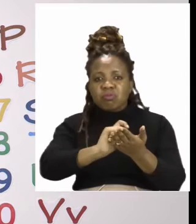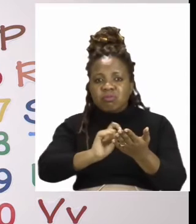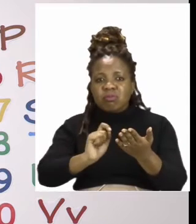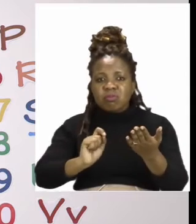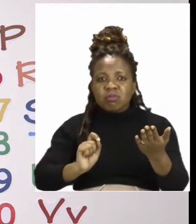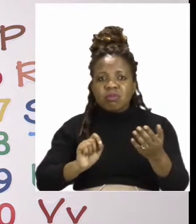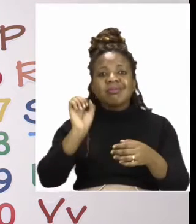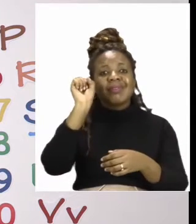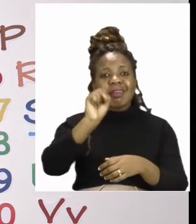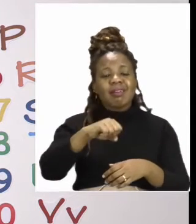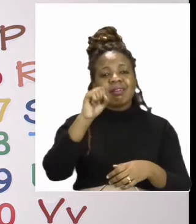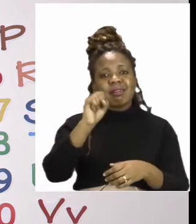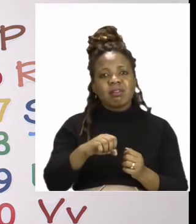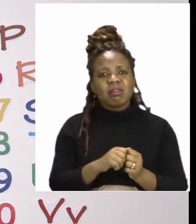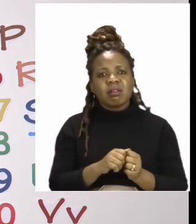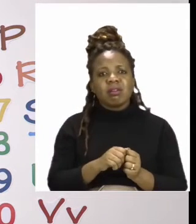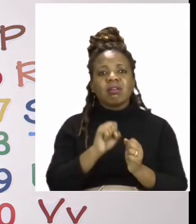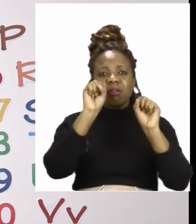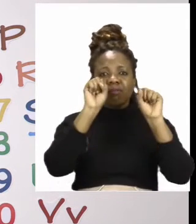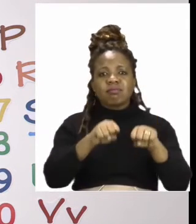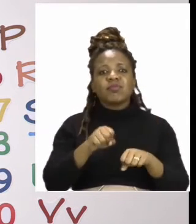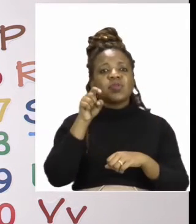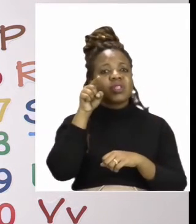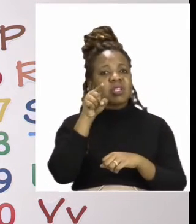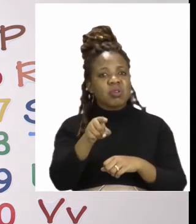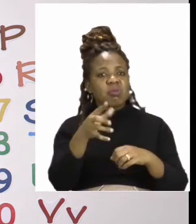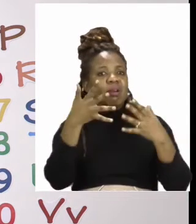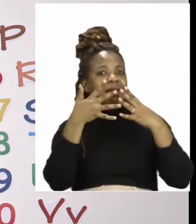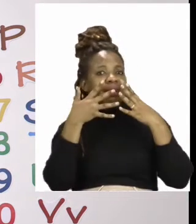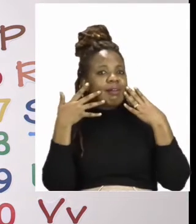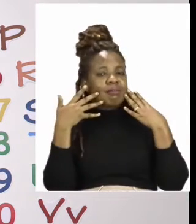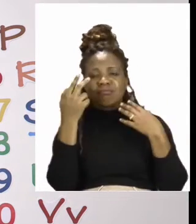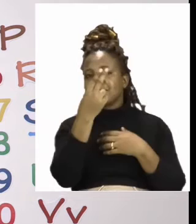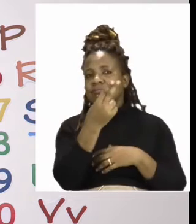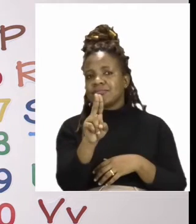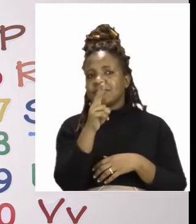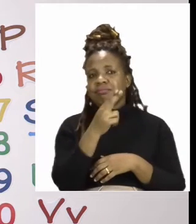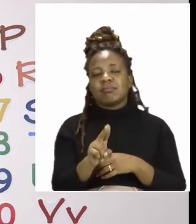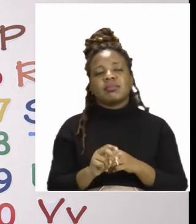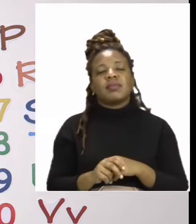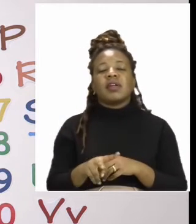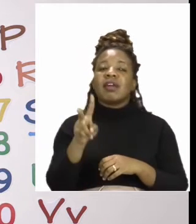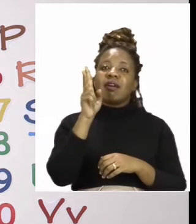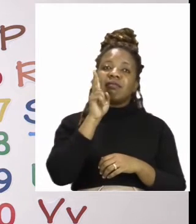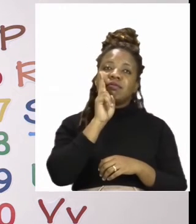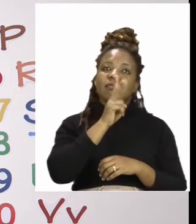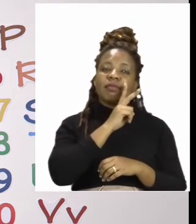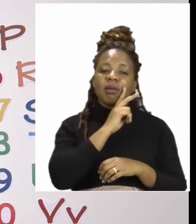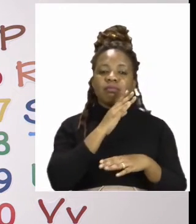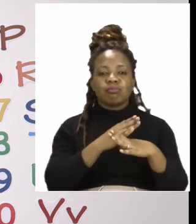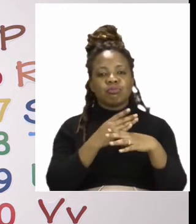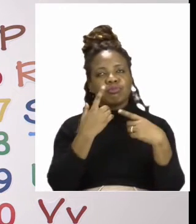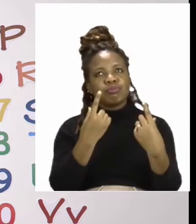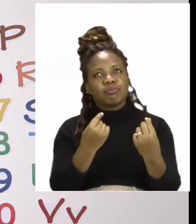no, no, no. A verb is a doing word. A verb is a